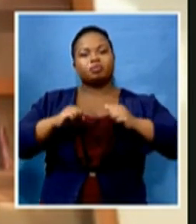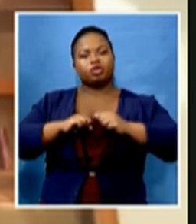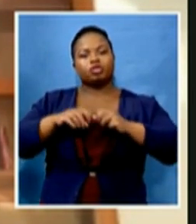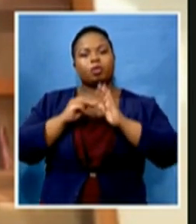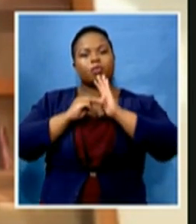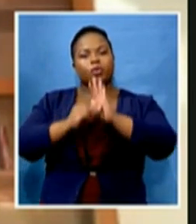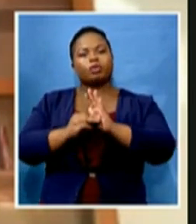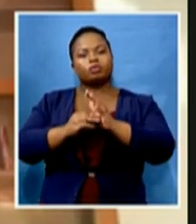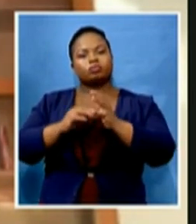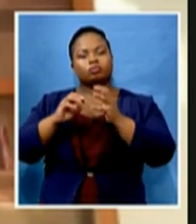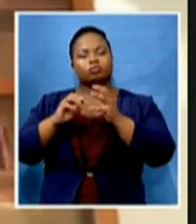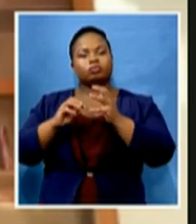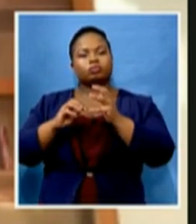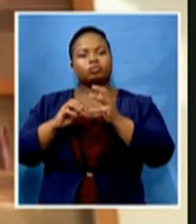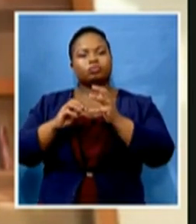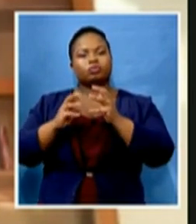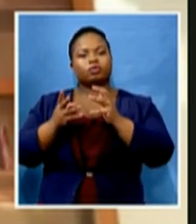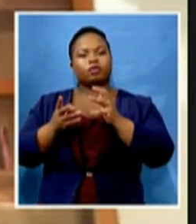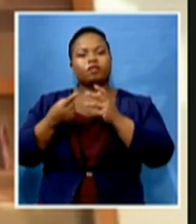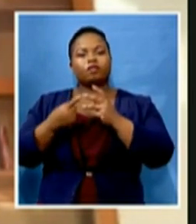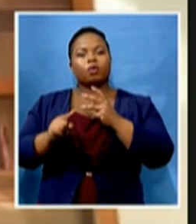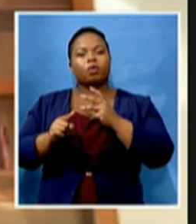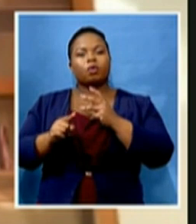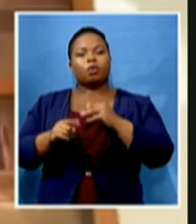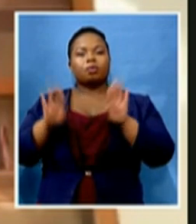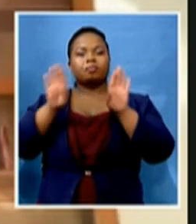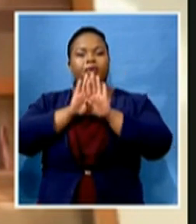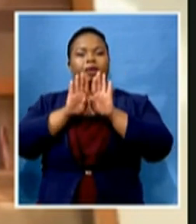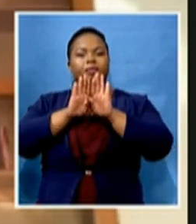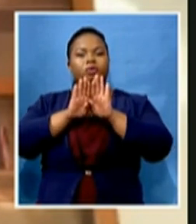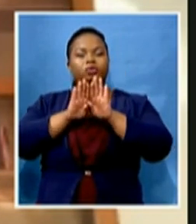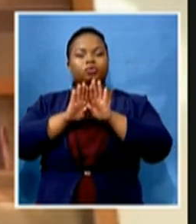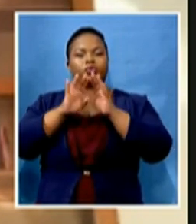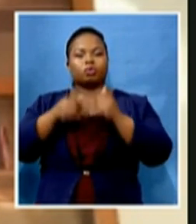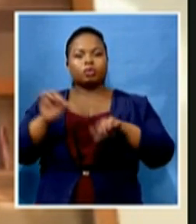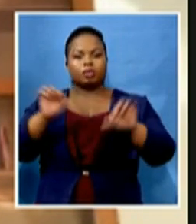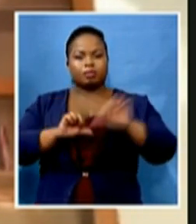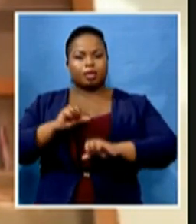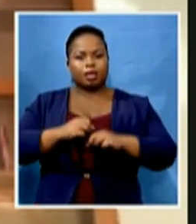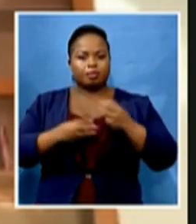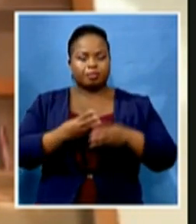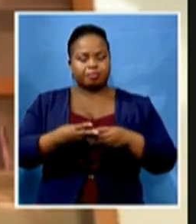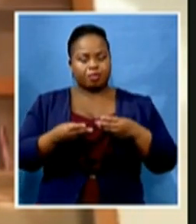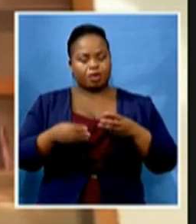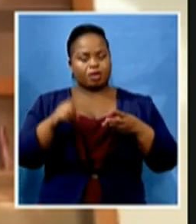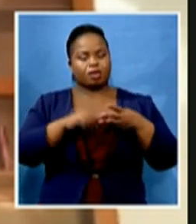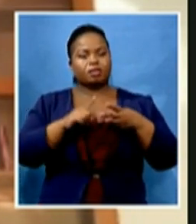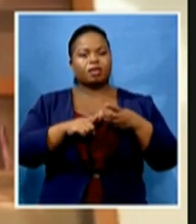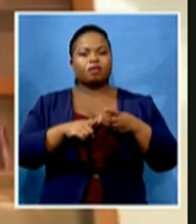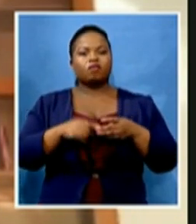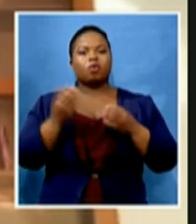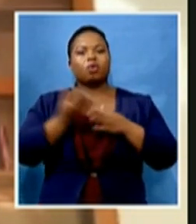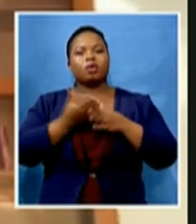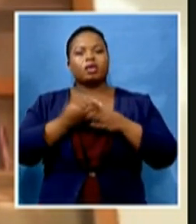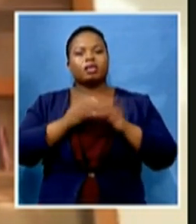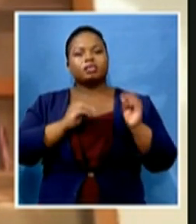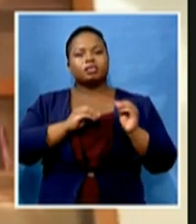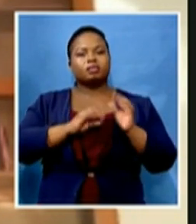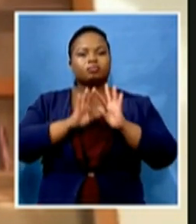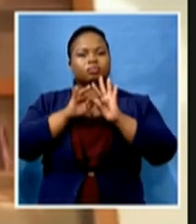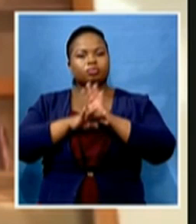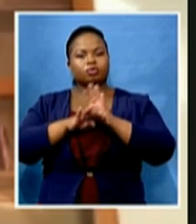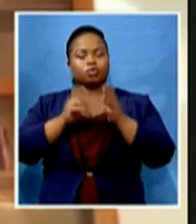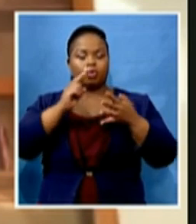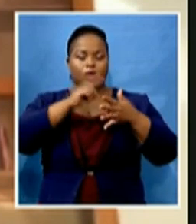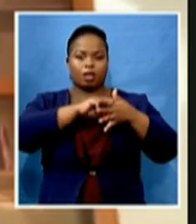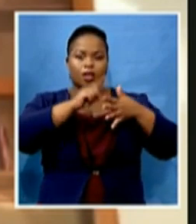implications for lockdown and recovery, movement of cases, and so on. So that whole agenda is in front of you. It's